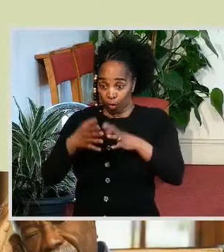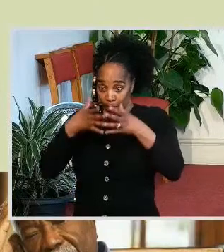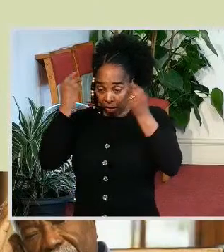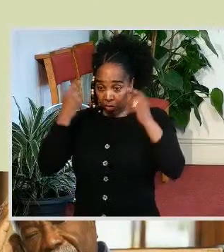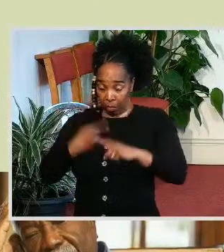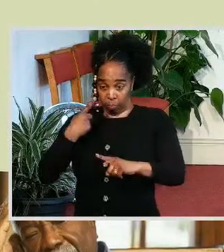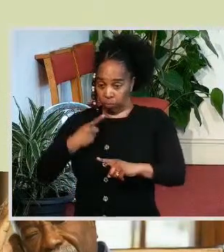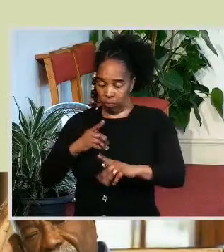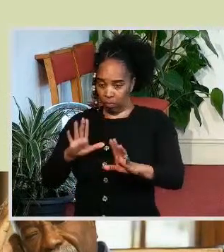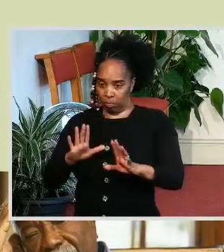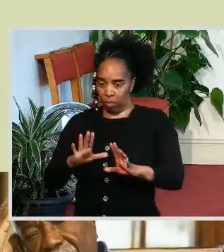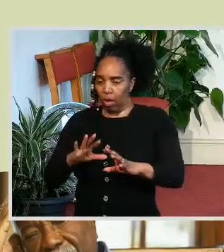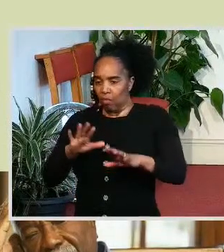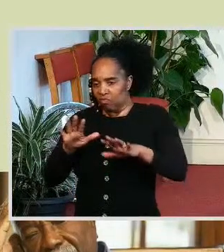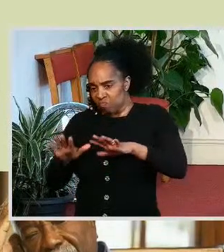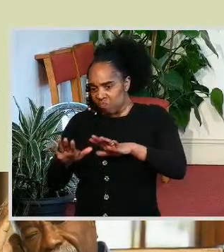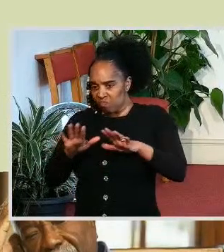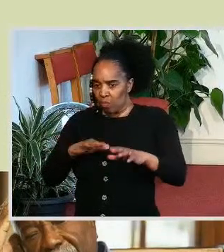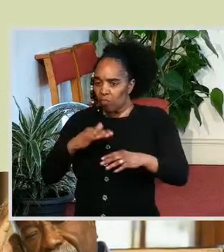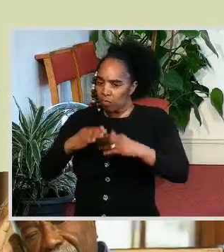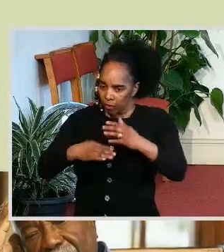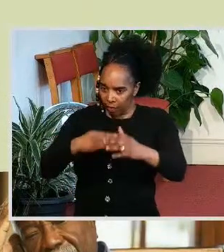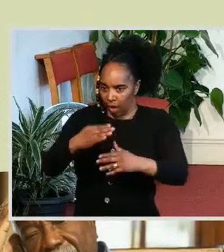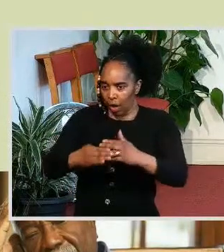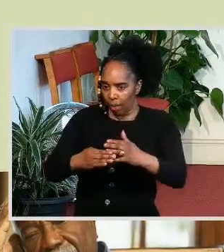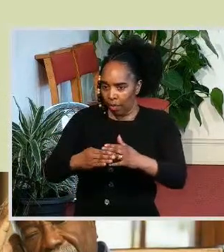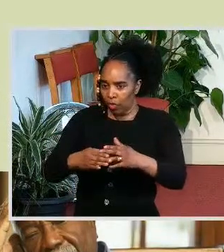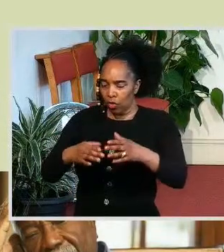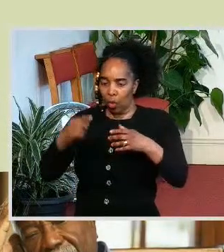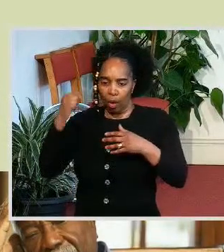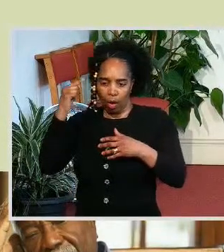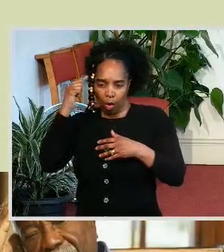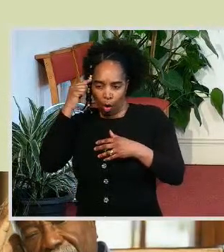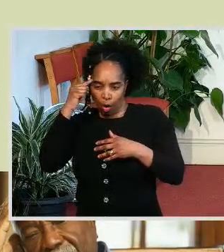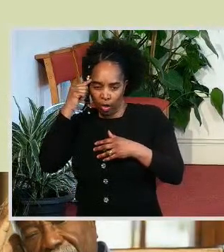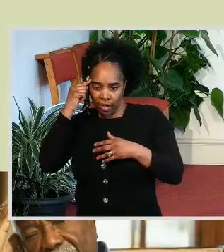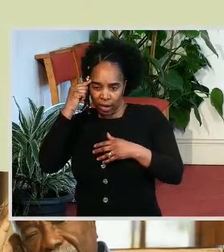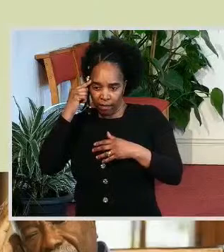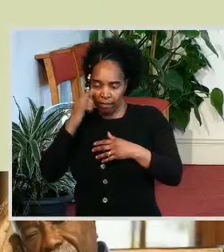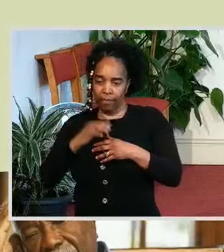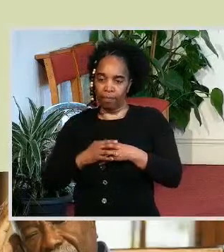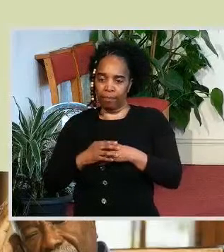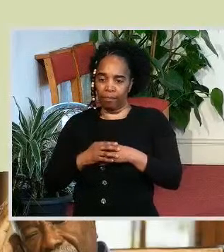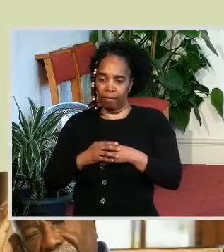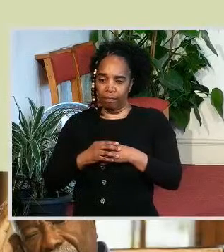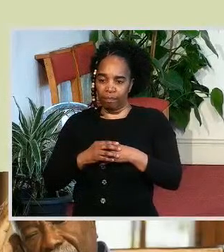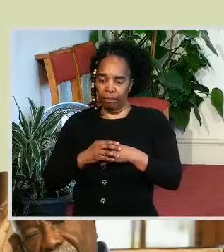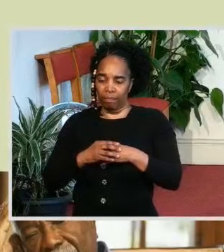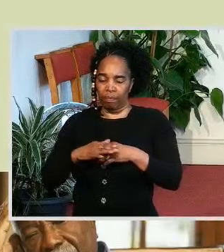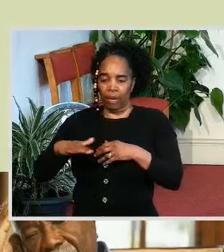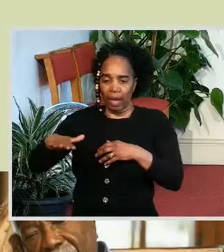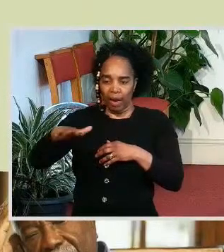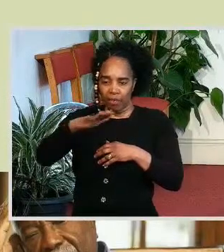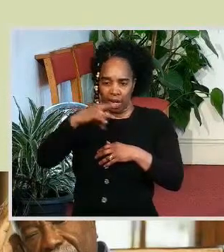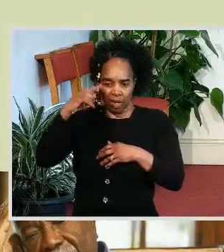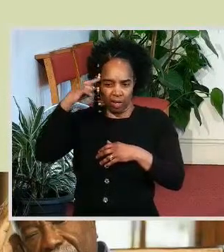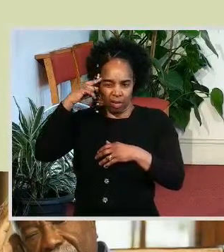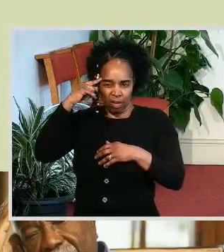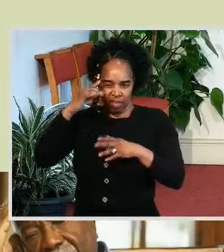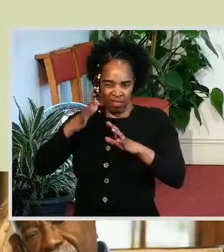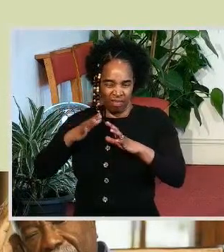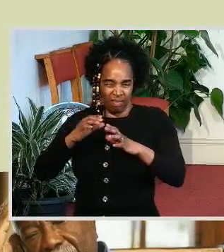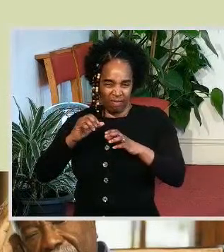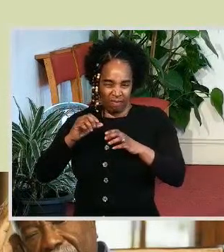speak, of dementia, but they have what we call the cognitive impairment. So in some domains, they're not functioning